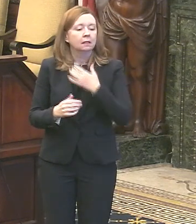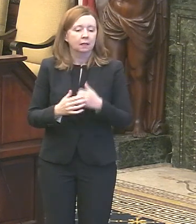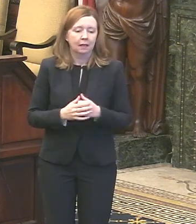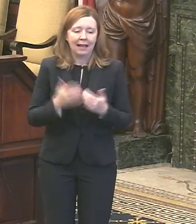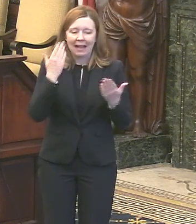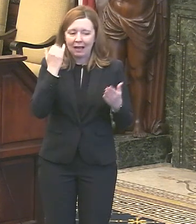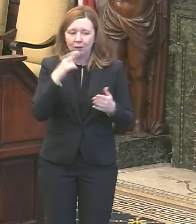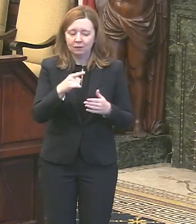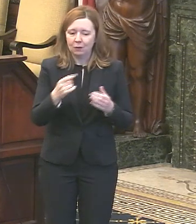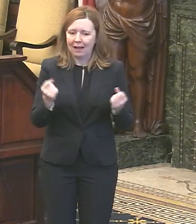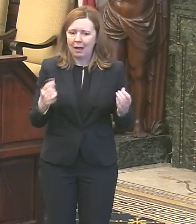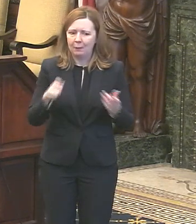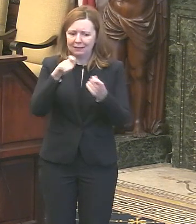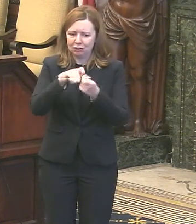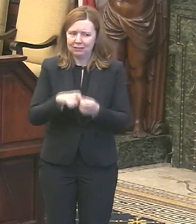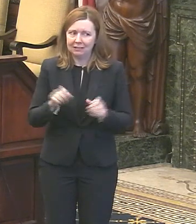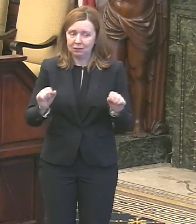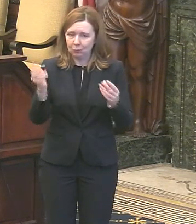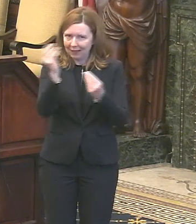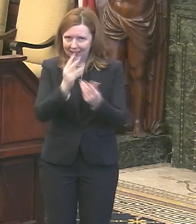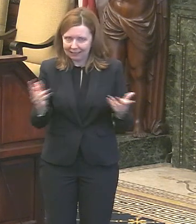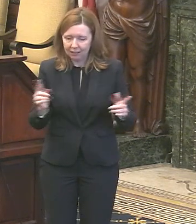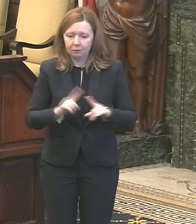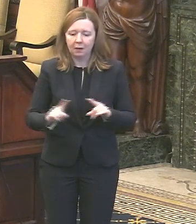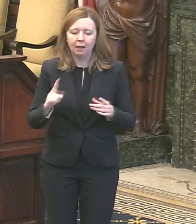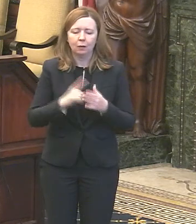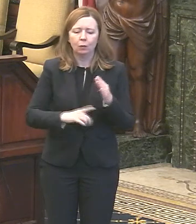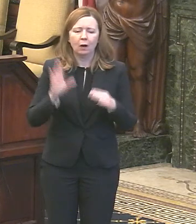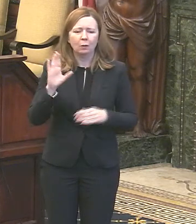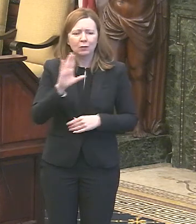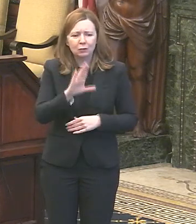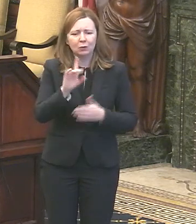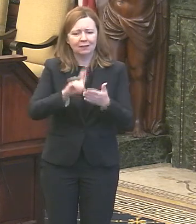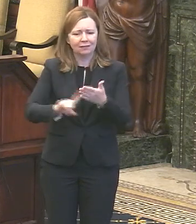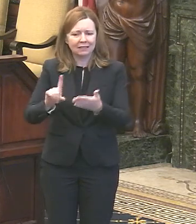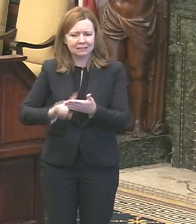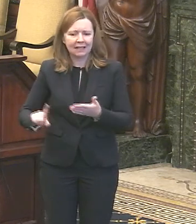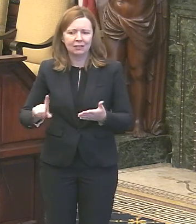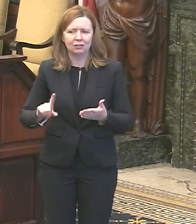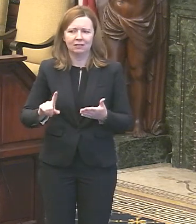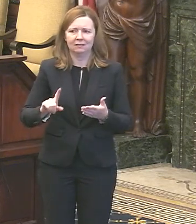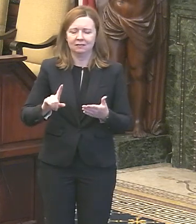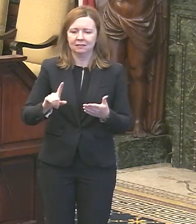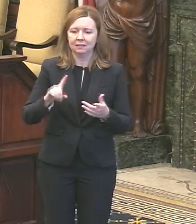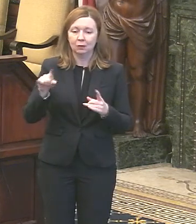don't know how much detail you can give, but what will your investigation entail,